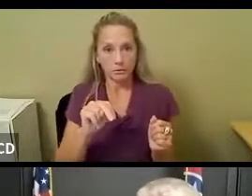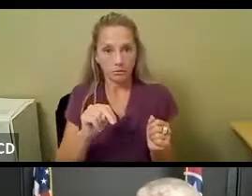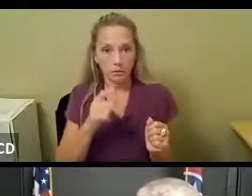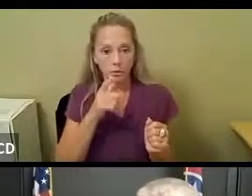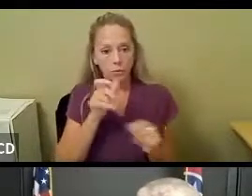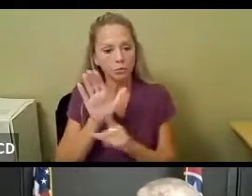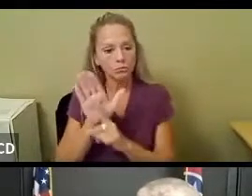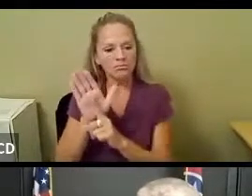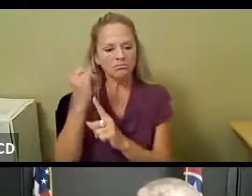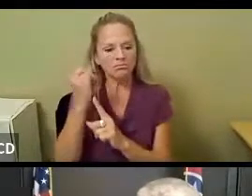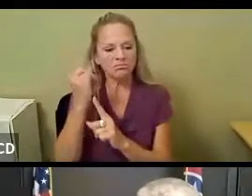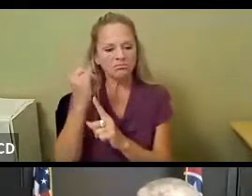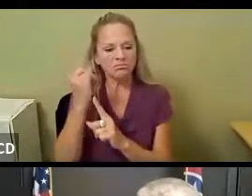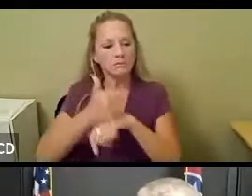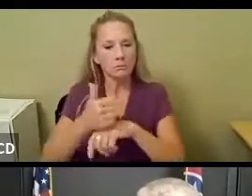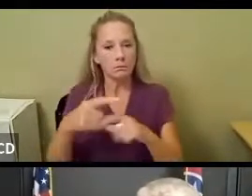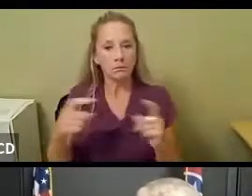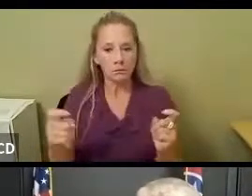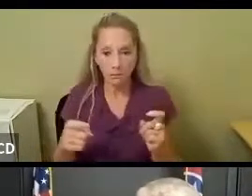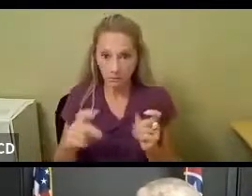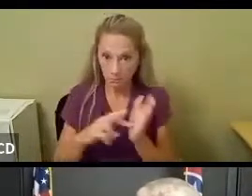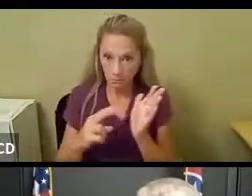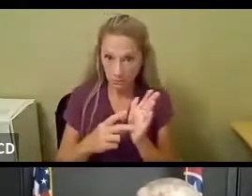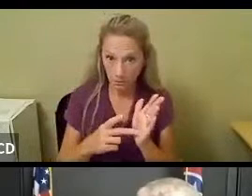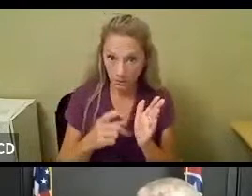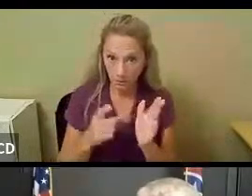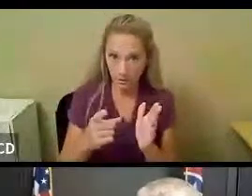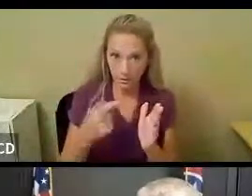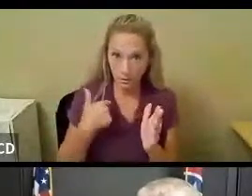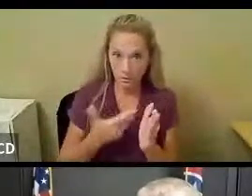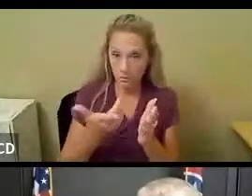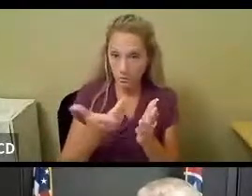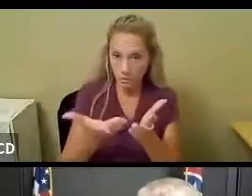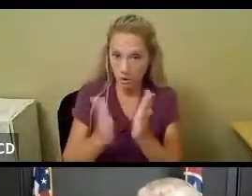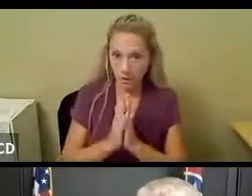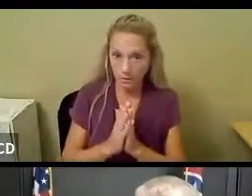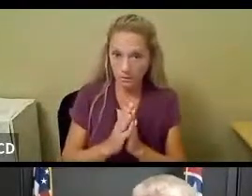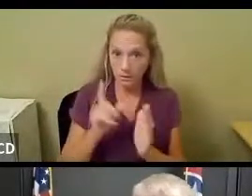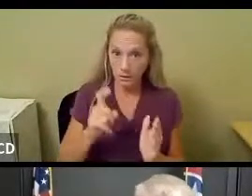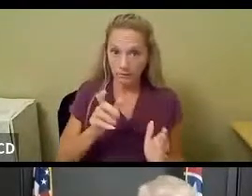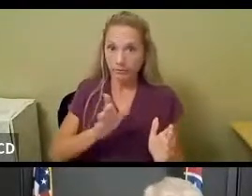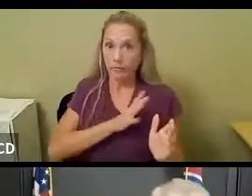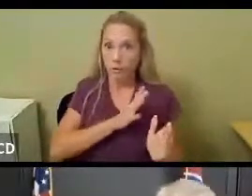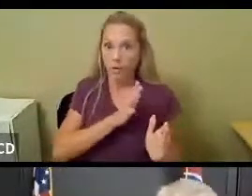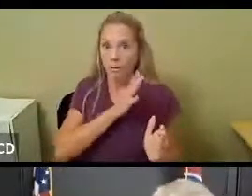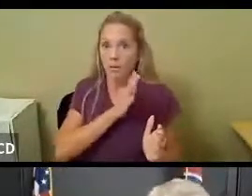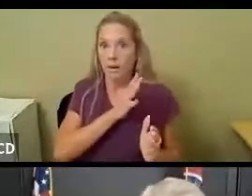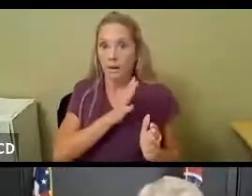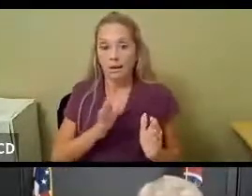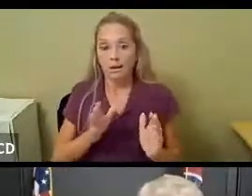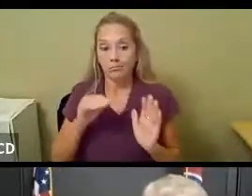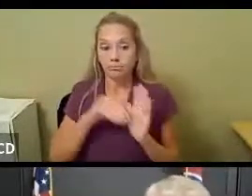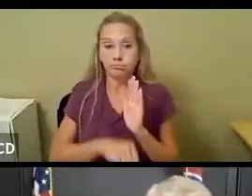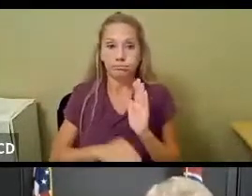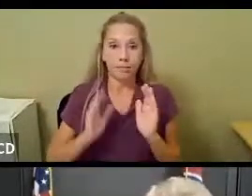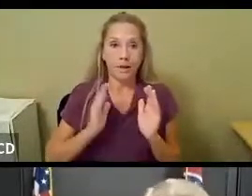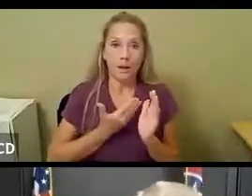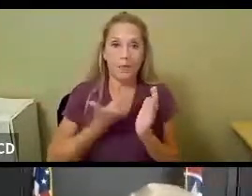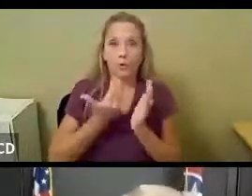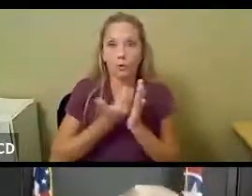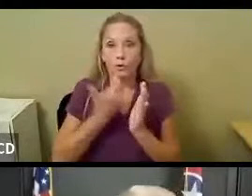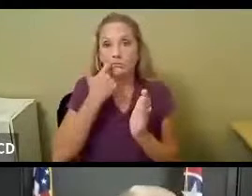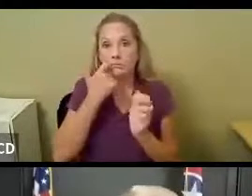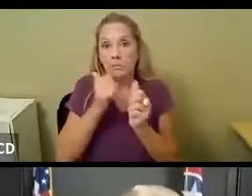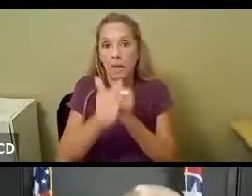on? Is this something we're asking that would have to be like formally incorporated into our newly